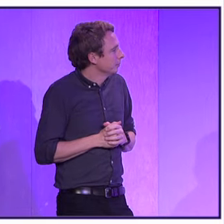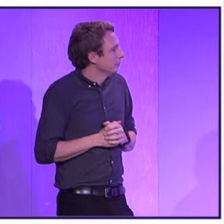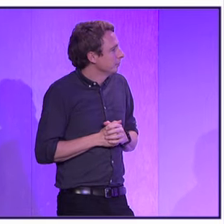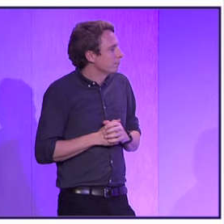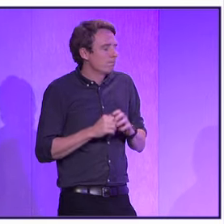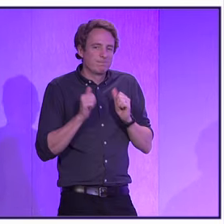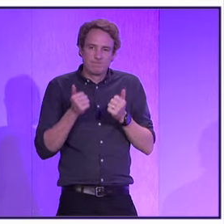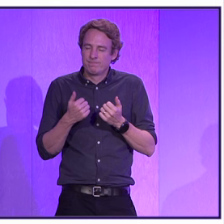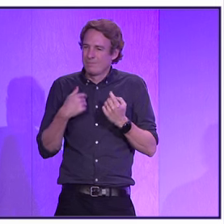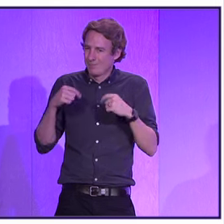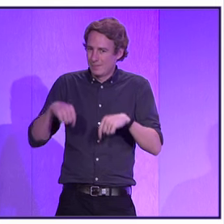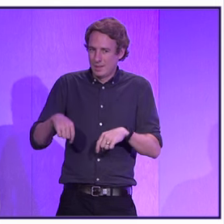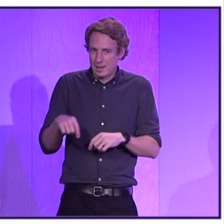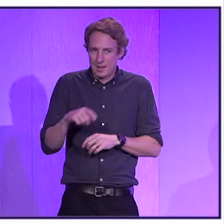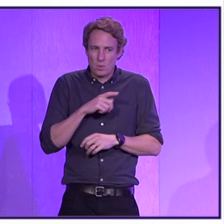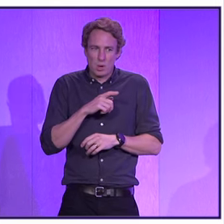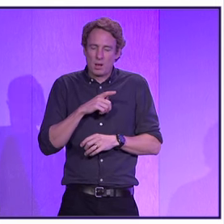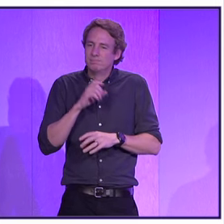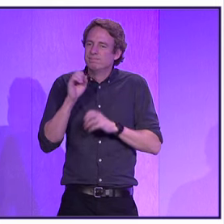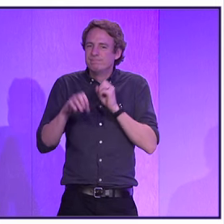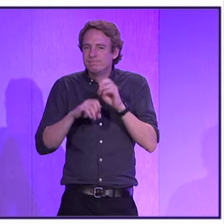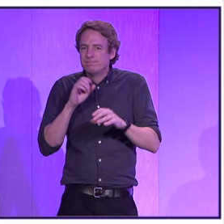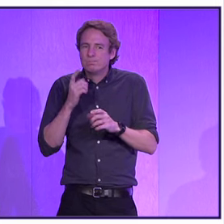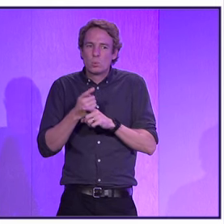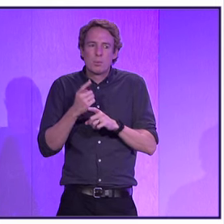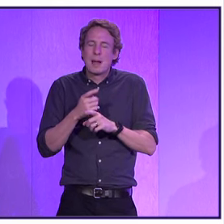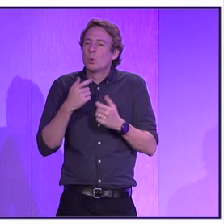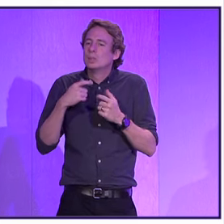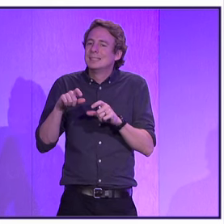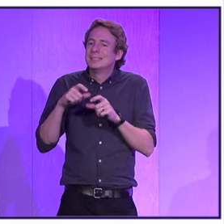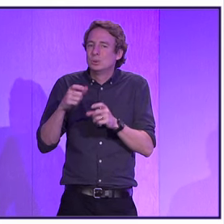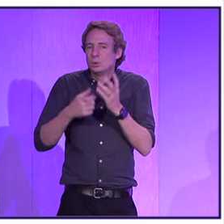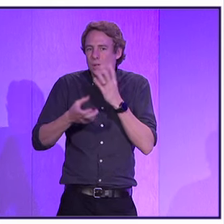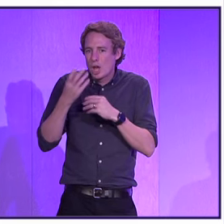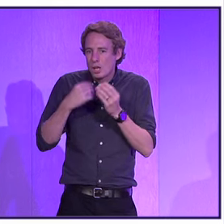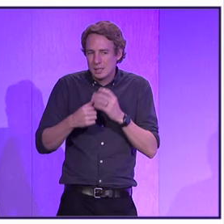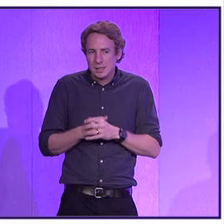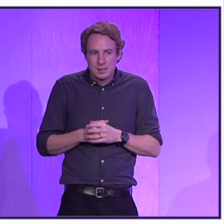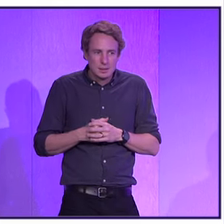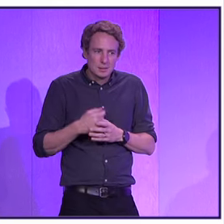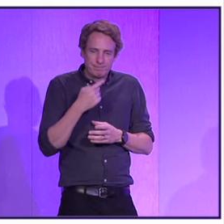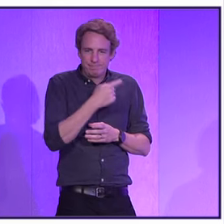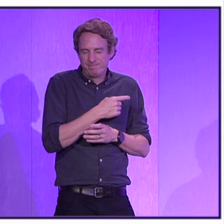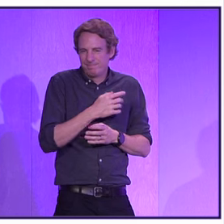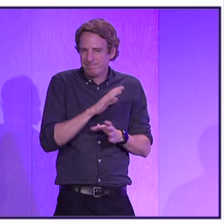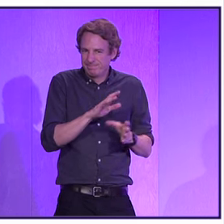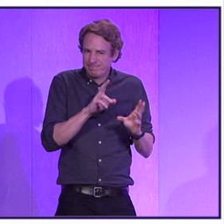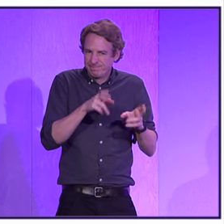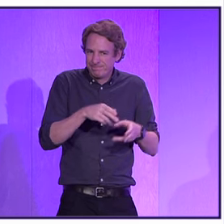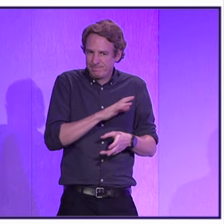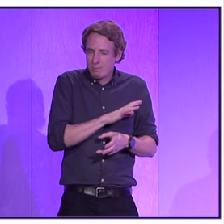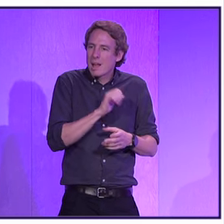So I'm here today to talk about continuous learning. And those words by the late Benjamin